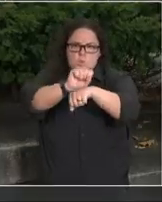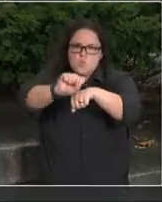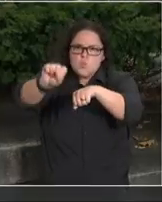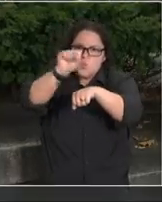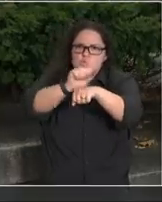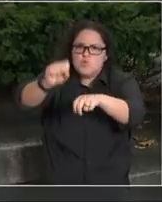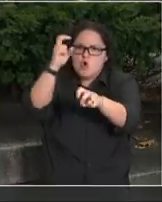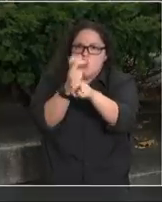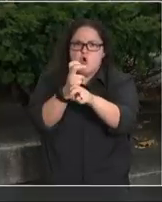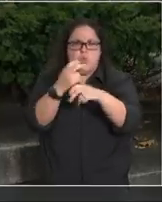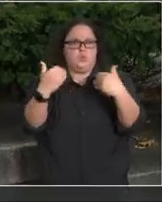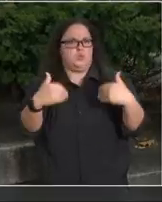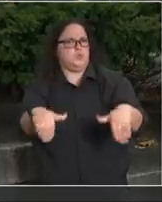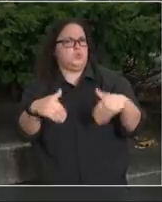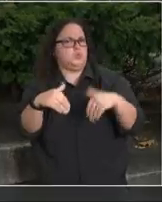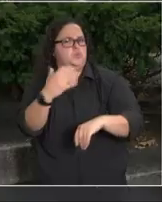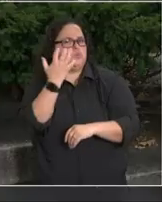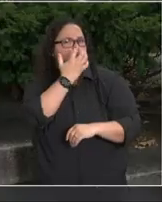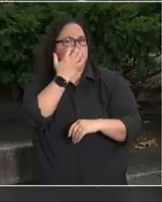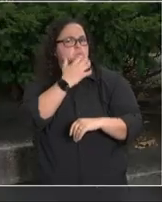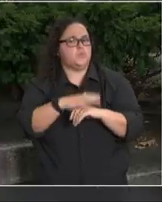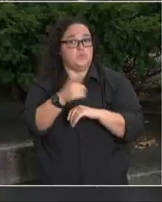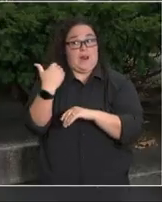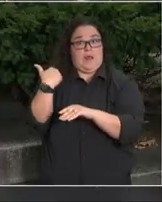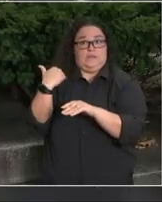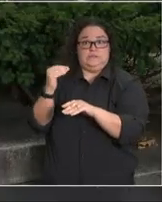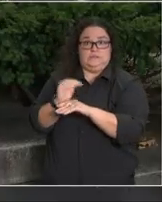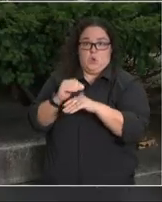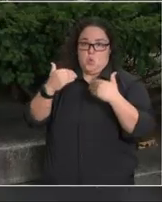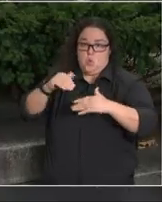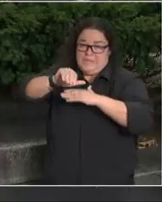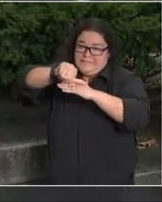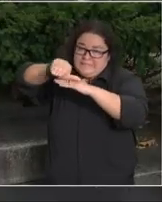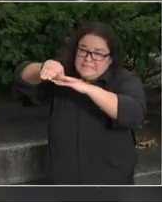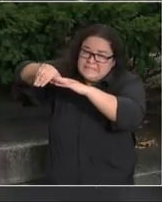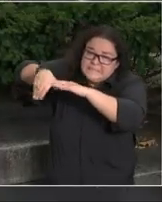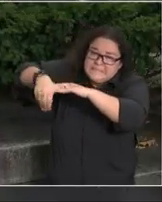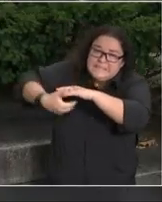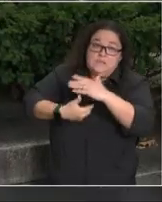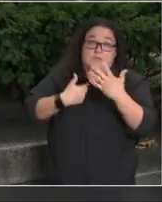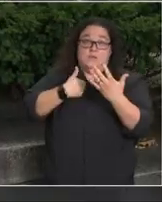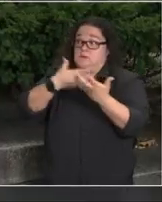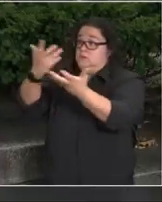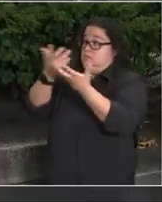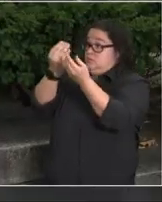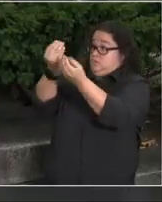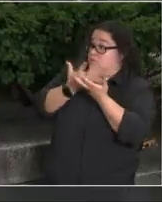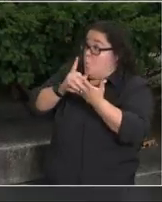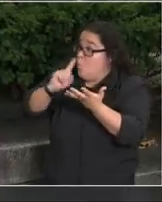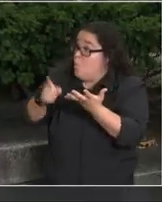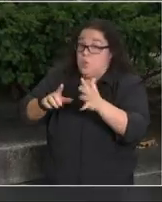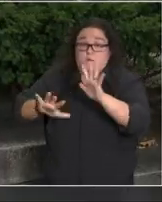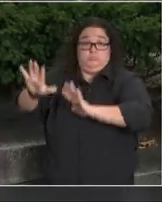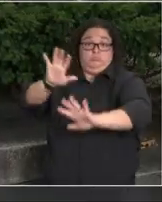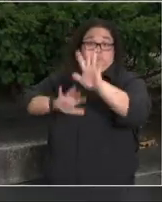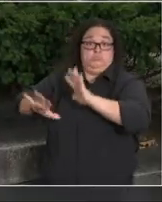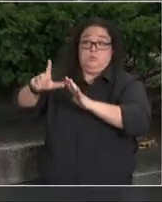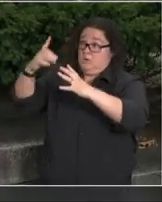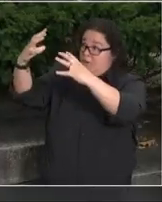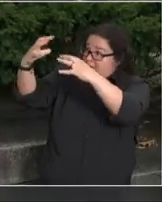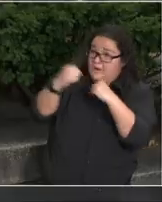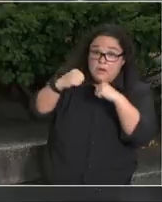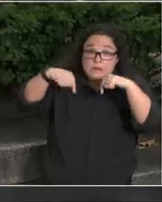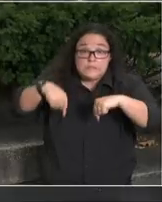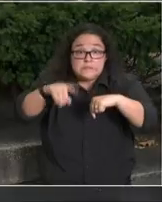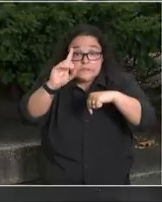late into the evening, yesterday evening, that we read as plainly against the